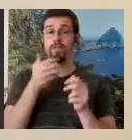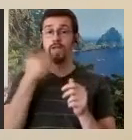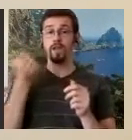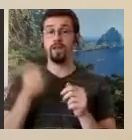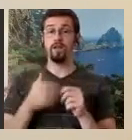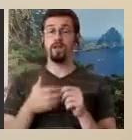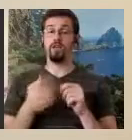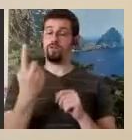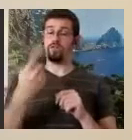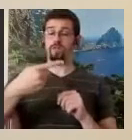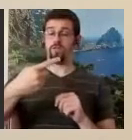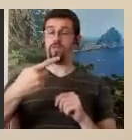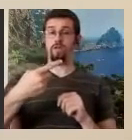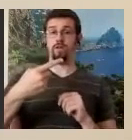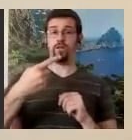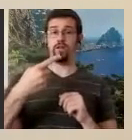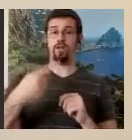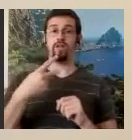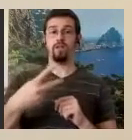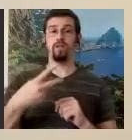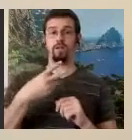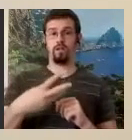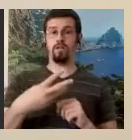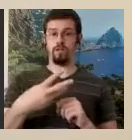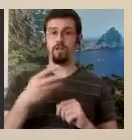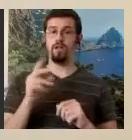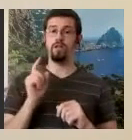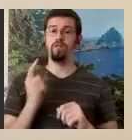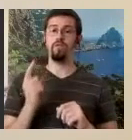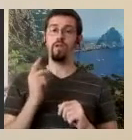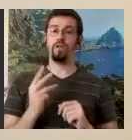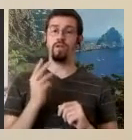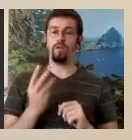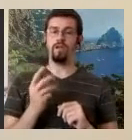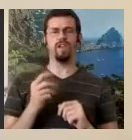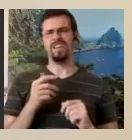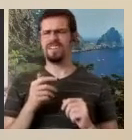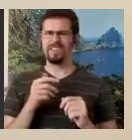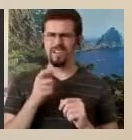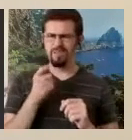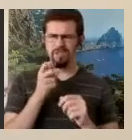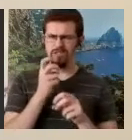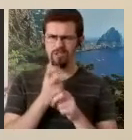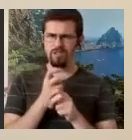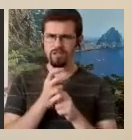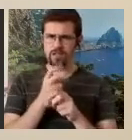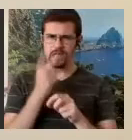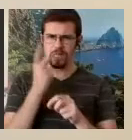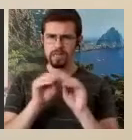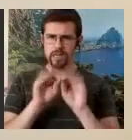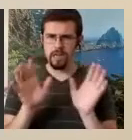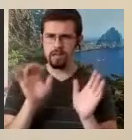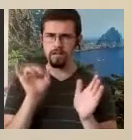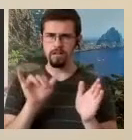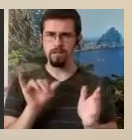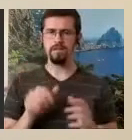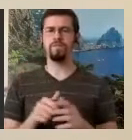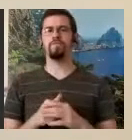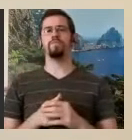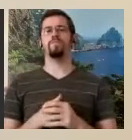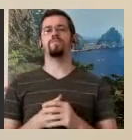can be read easier when it is slightly rotated indicates that it is a salient feature of those